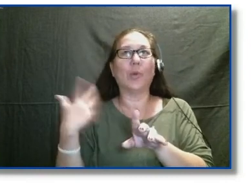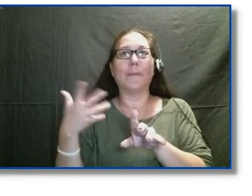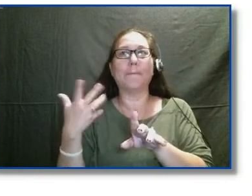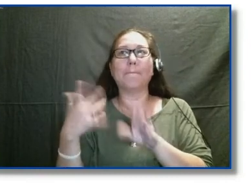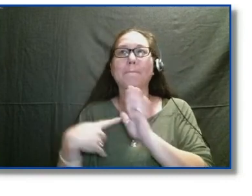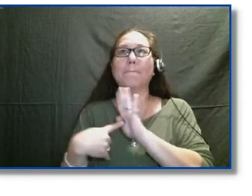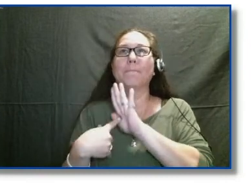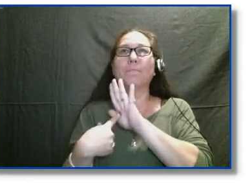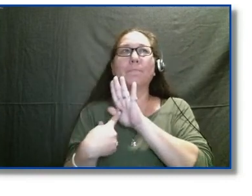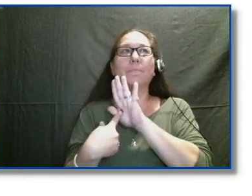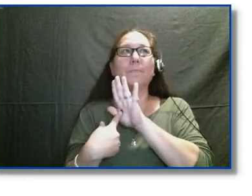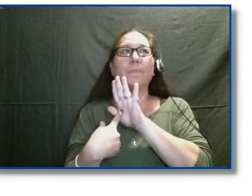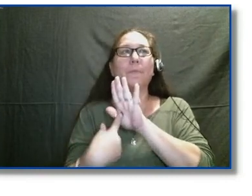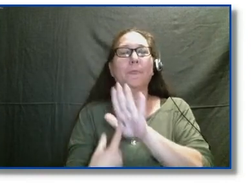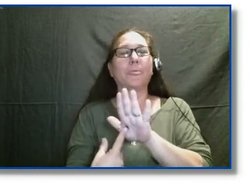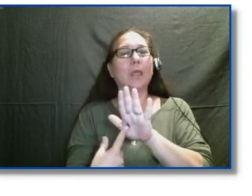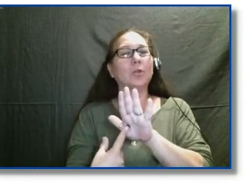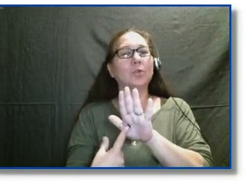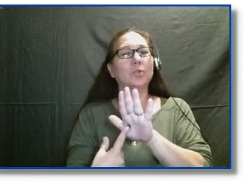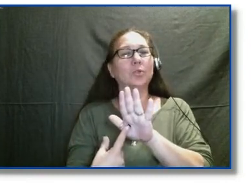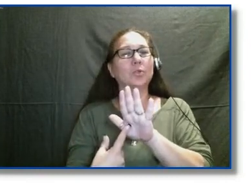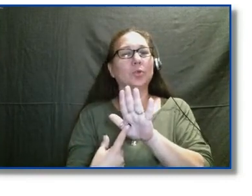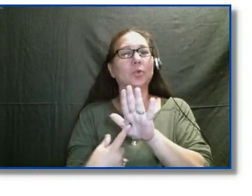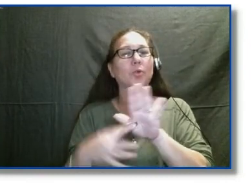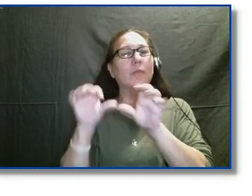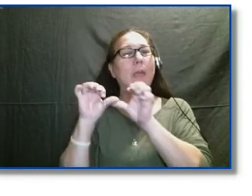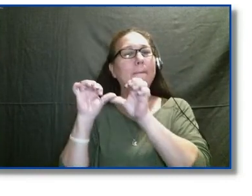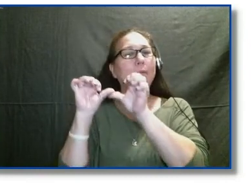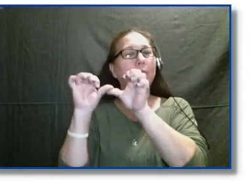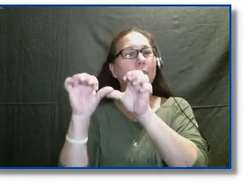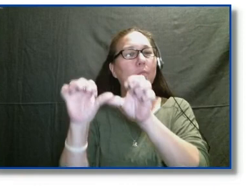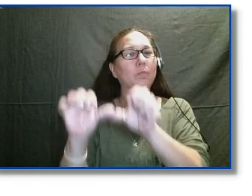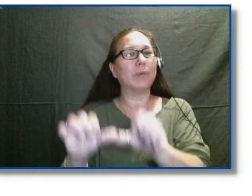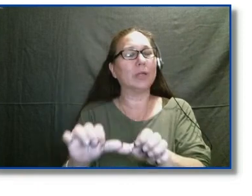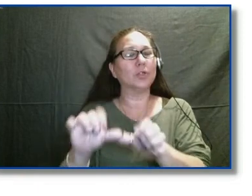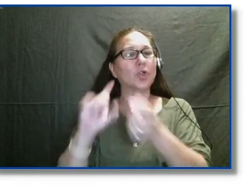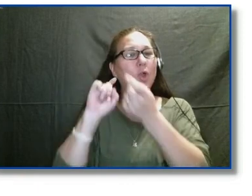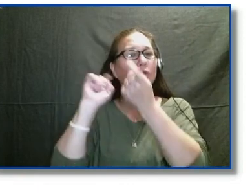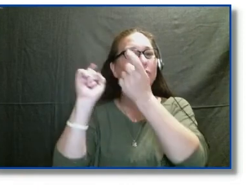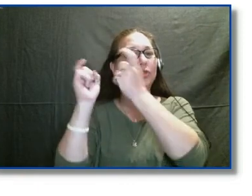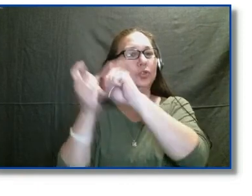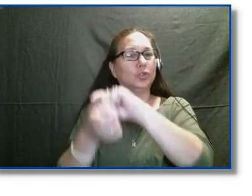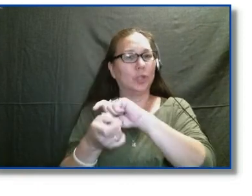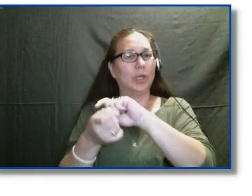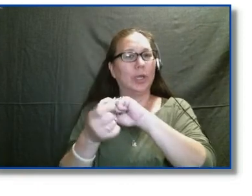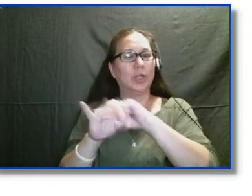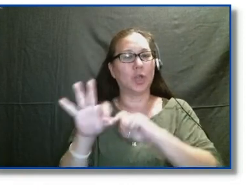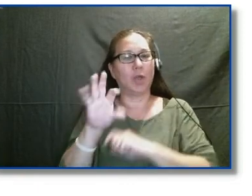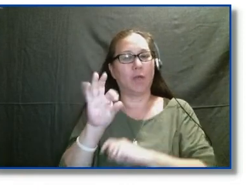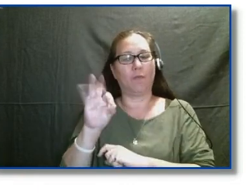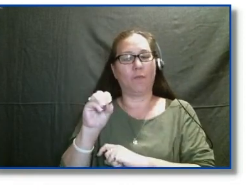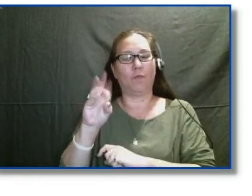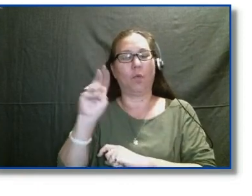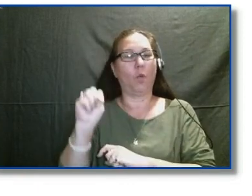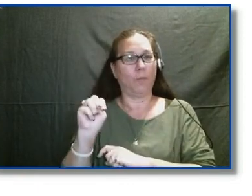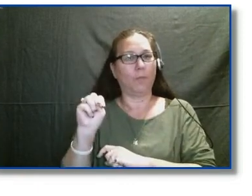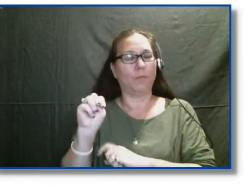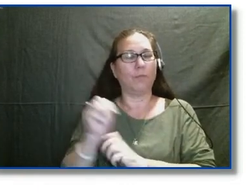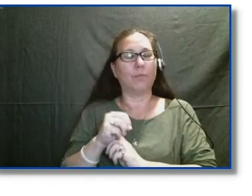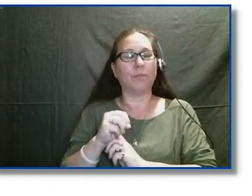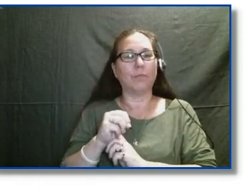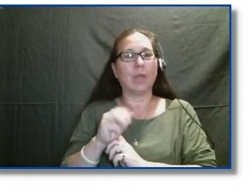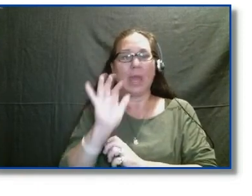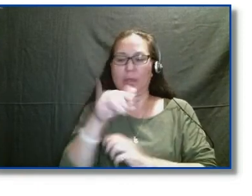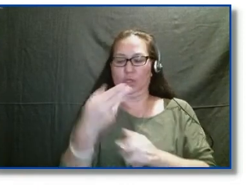show that perpetual evolution of a form. And in a way, these pieces, because they are using the